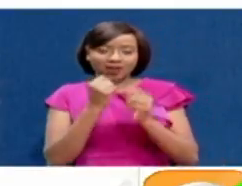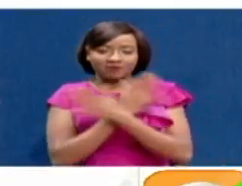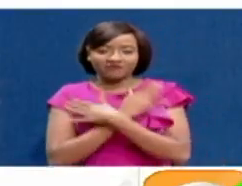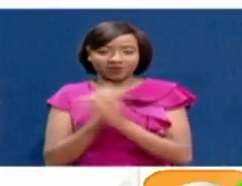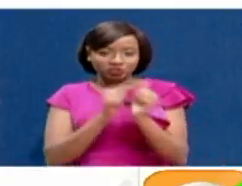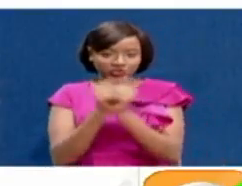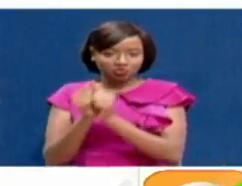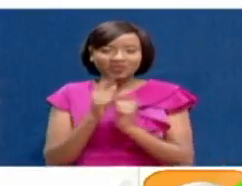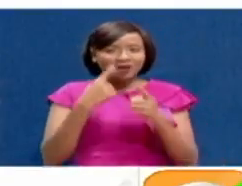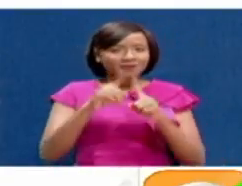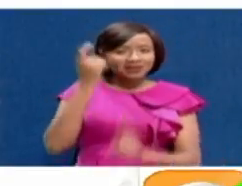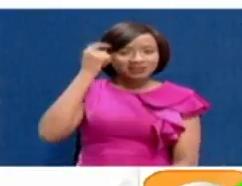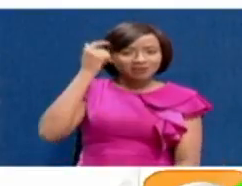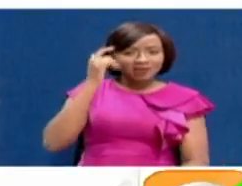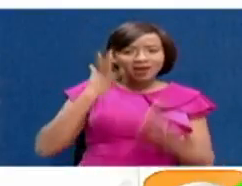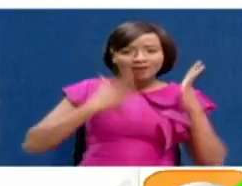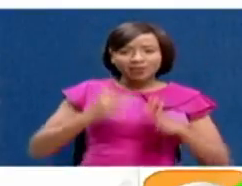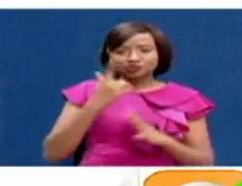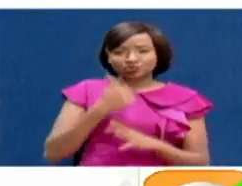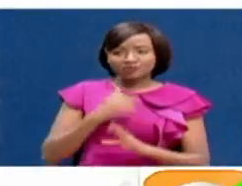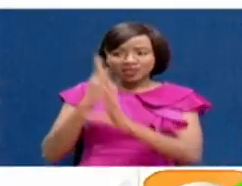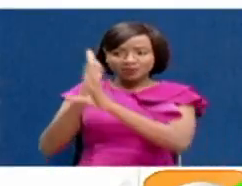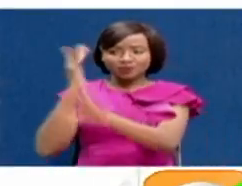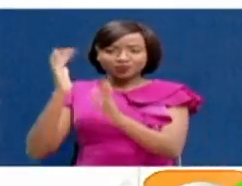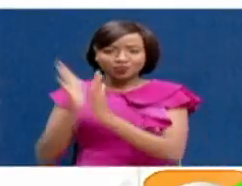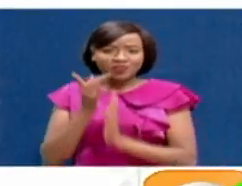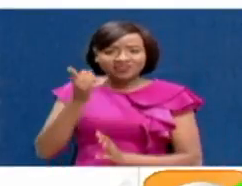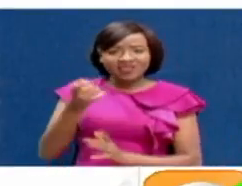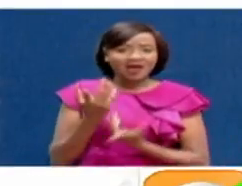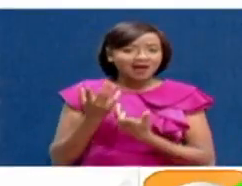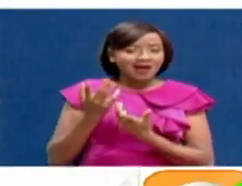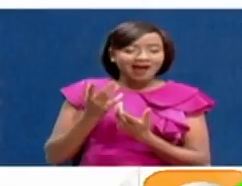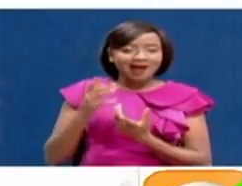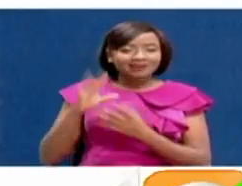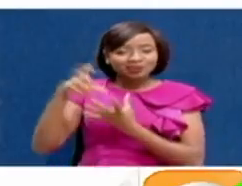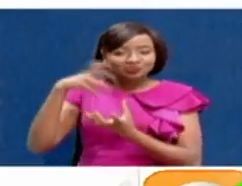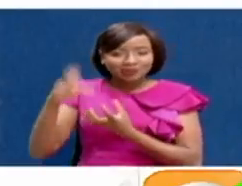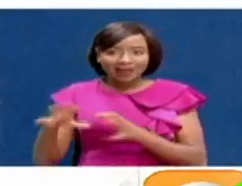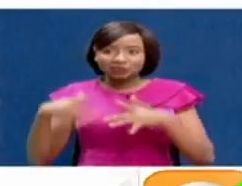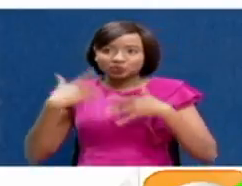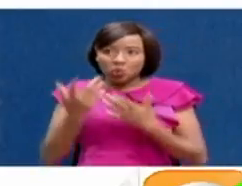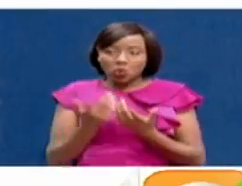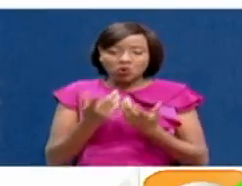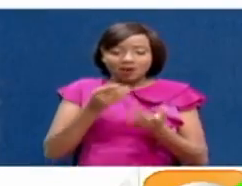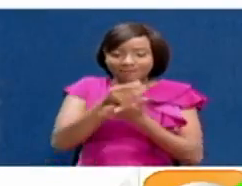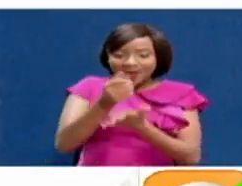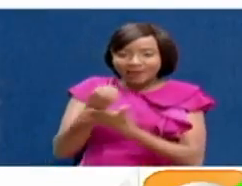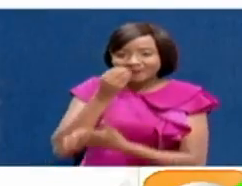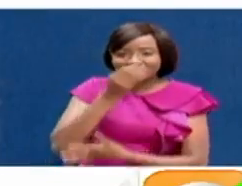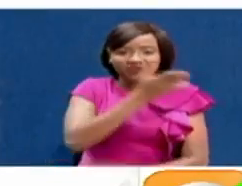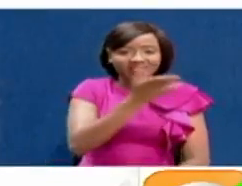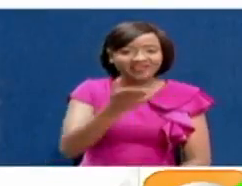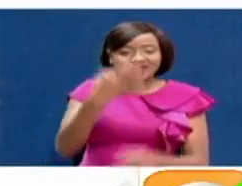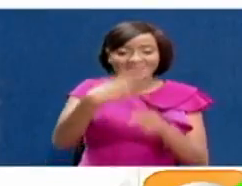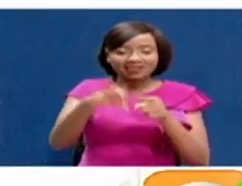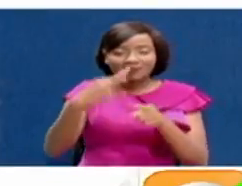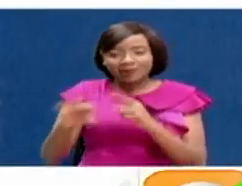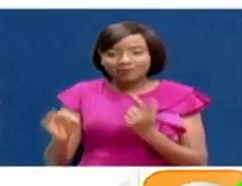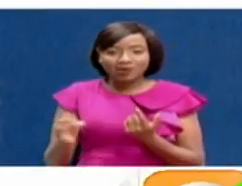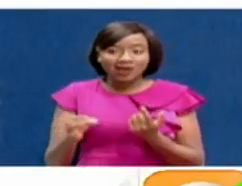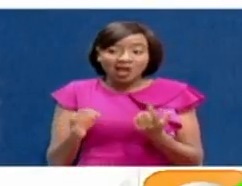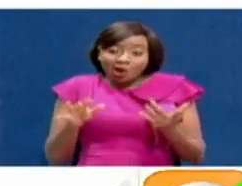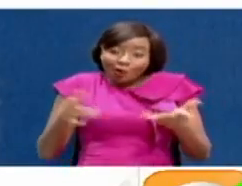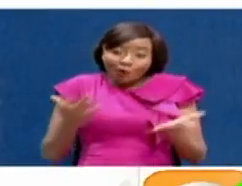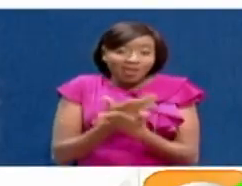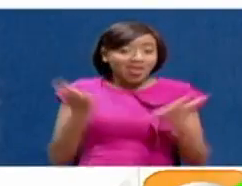who was in line with you last week at the supermarket, or the man buying groceries at the local mama mboga, or any other stranger who you have come into